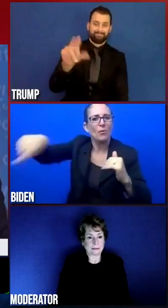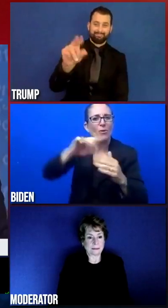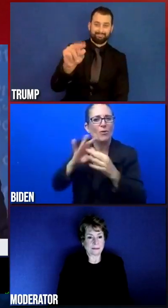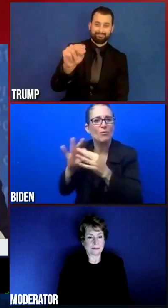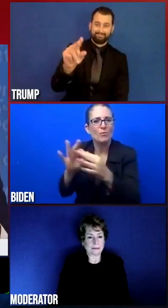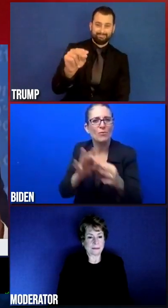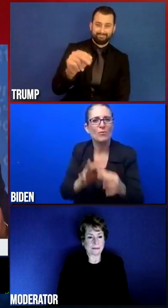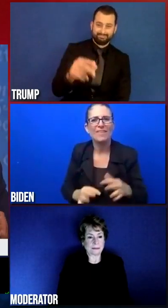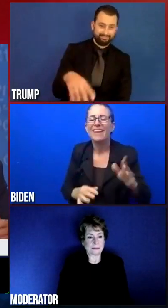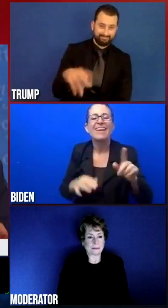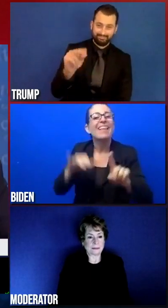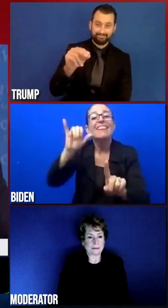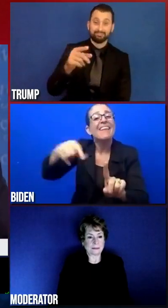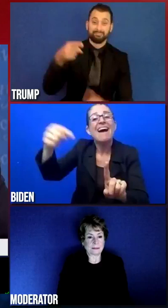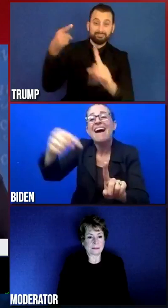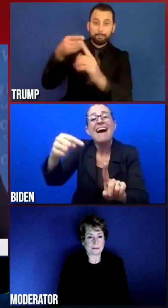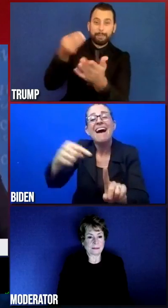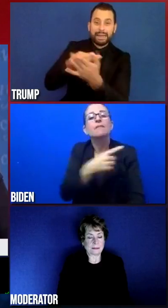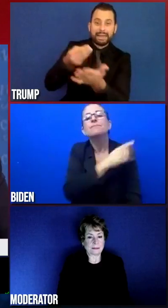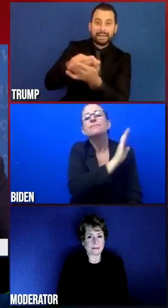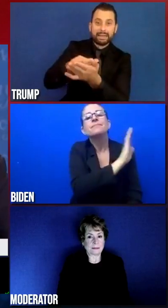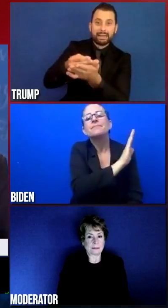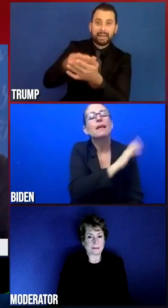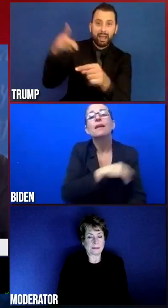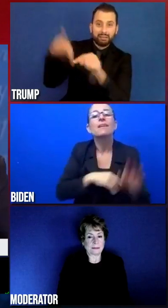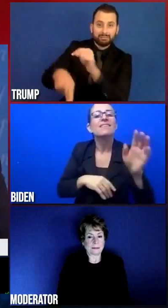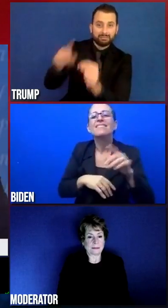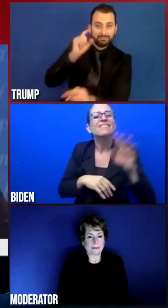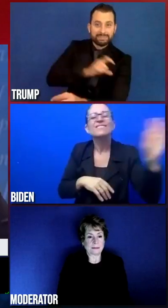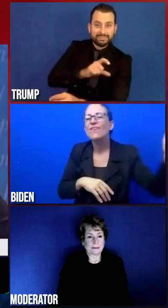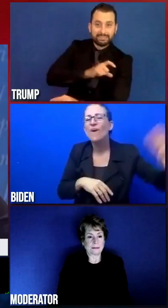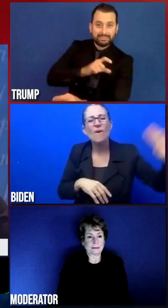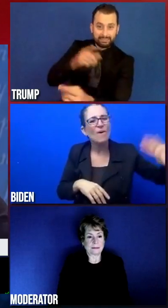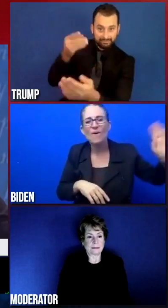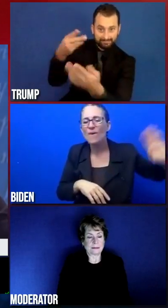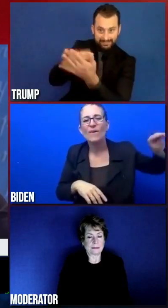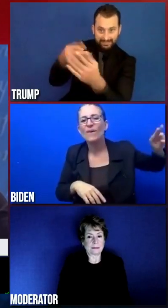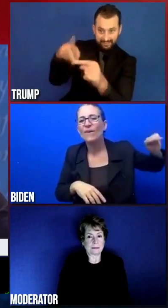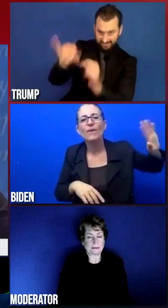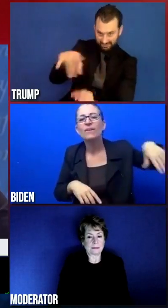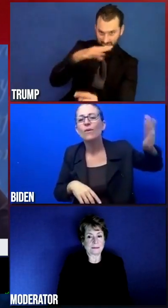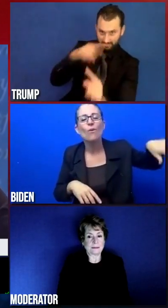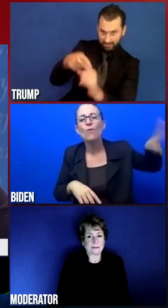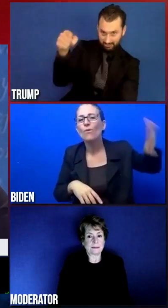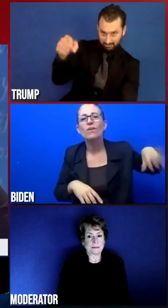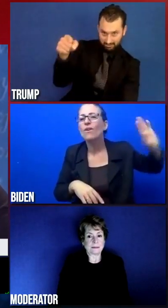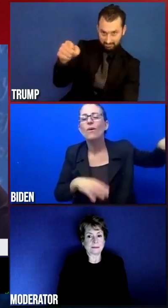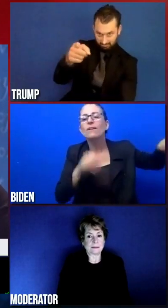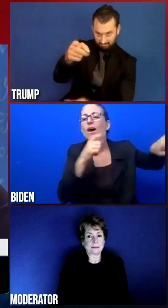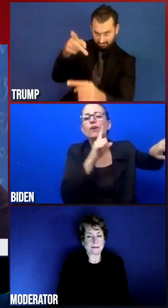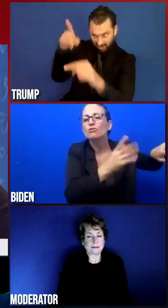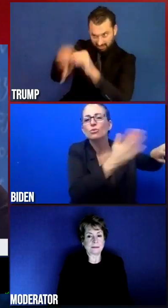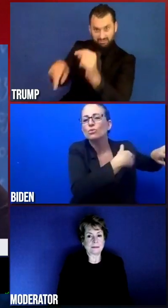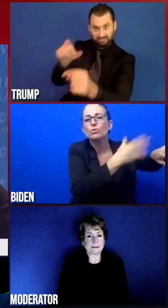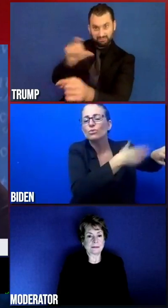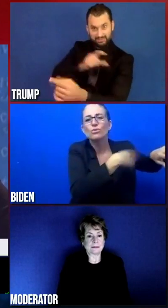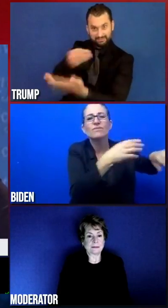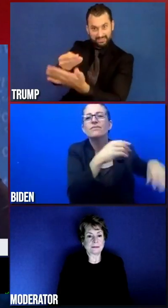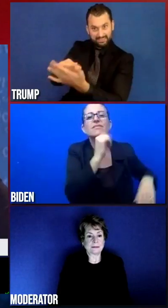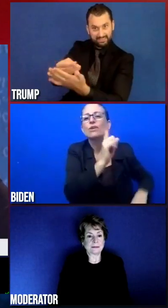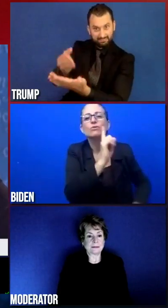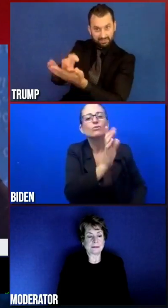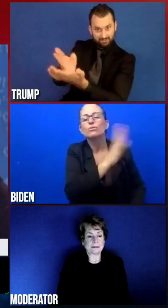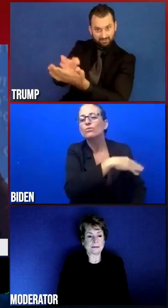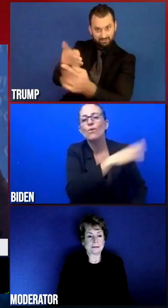He doesn't have any law support. Look, he has no law enforcement that's support. Not true. Almost that's nothing. Look. Oh, really? Who do you have?